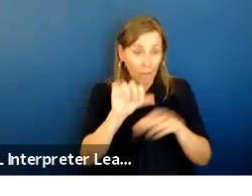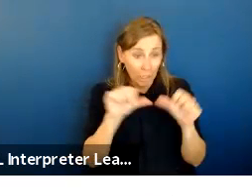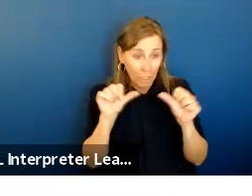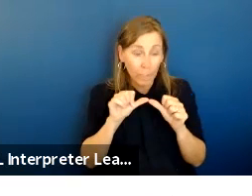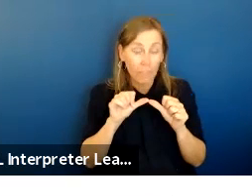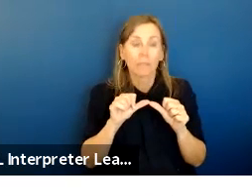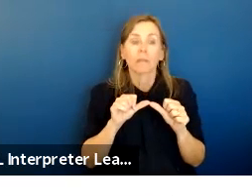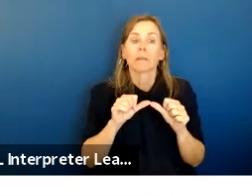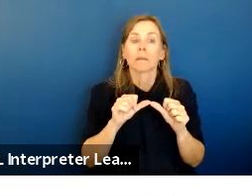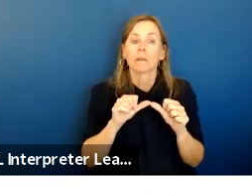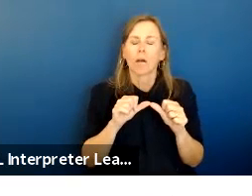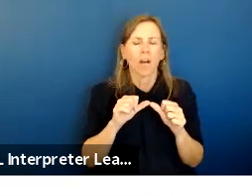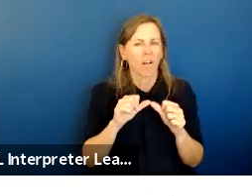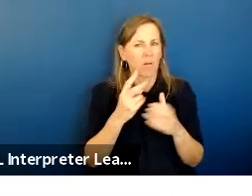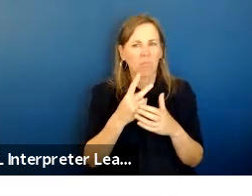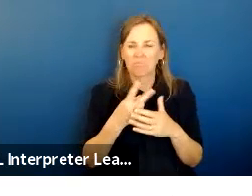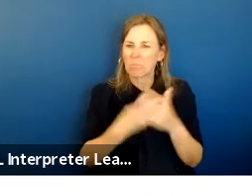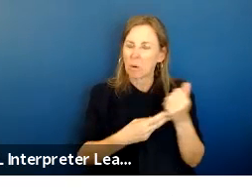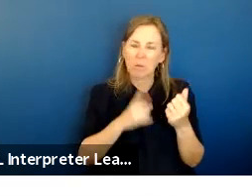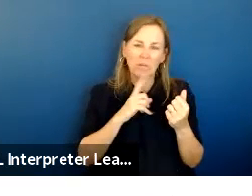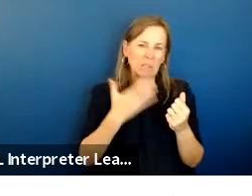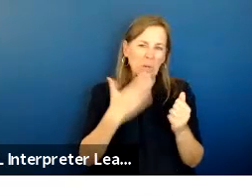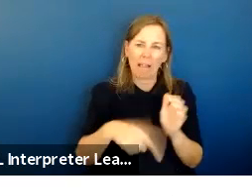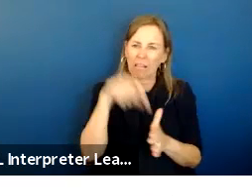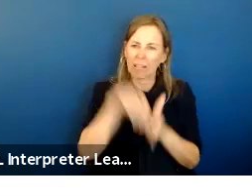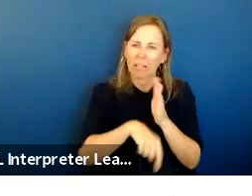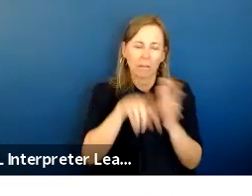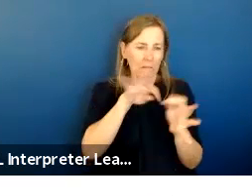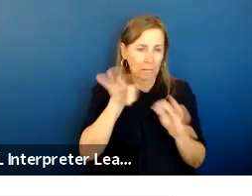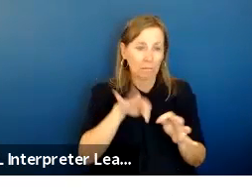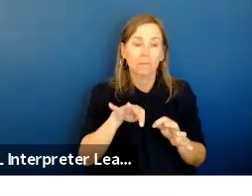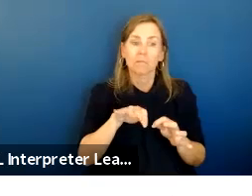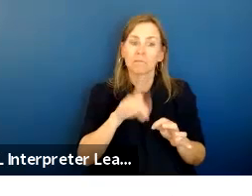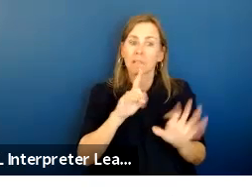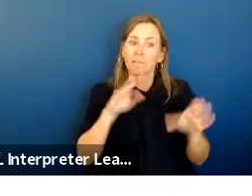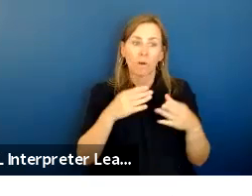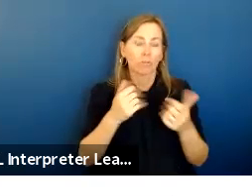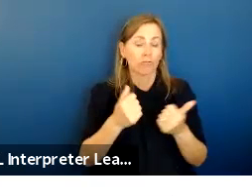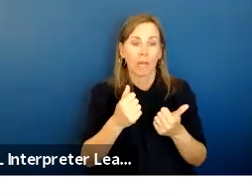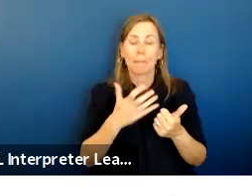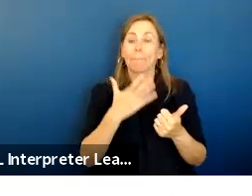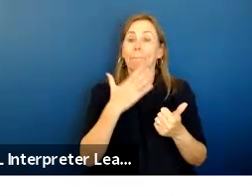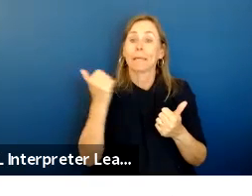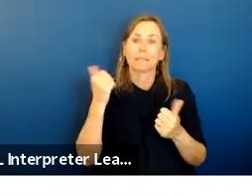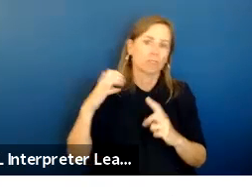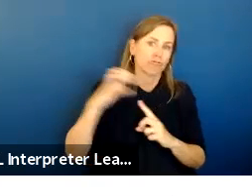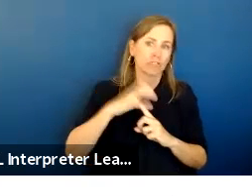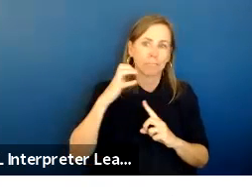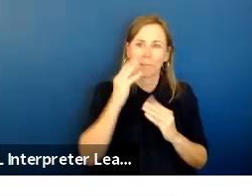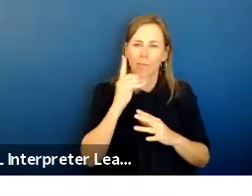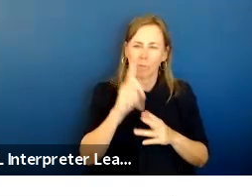them have been very well done. And I know they have concentrated on trying to provide the best information for the community on both those